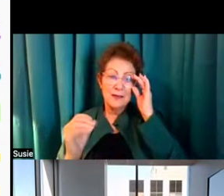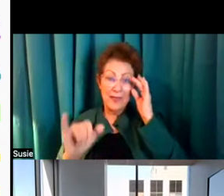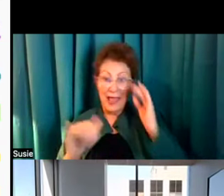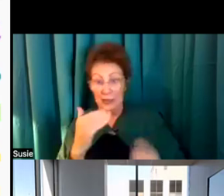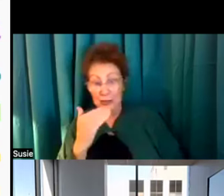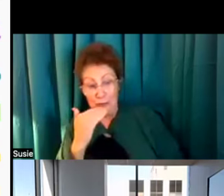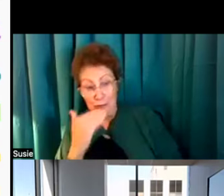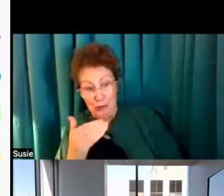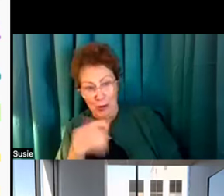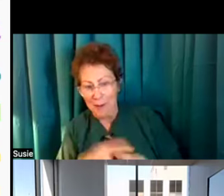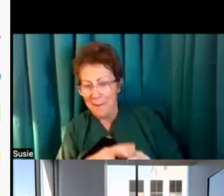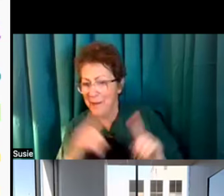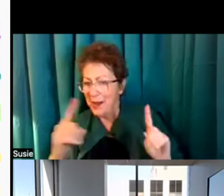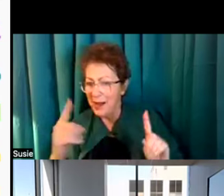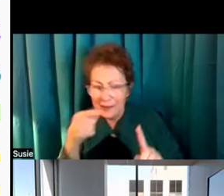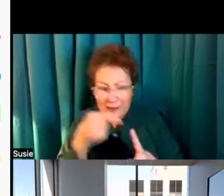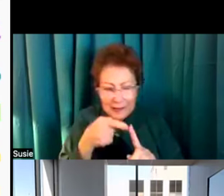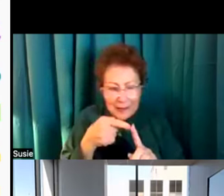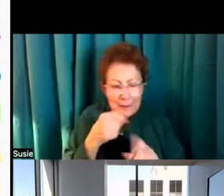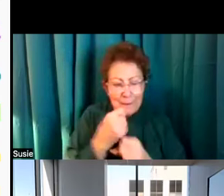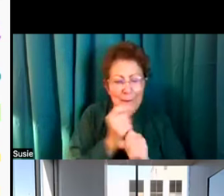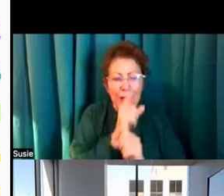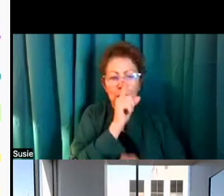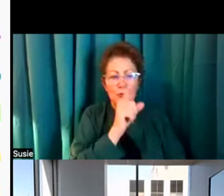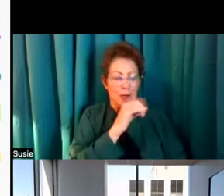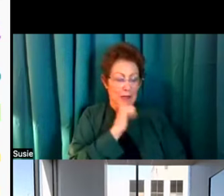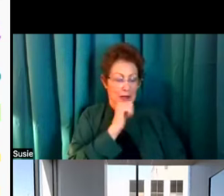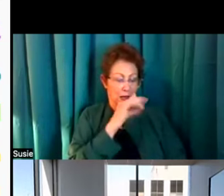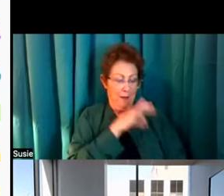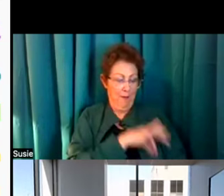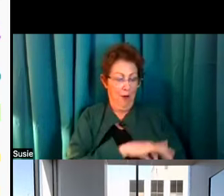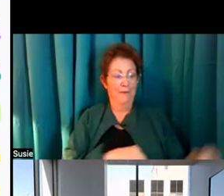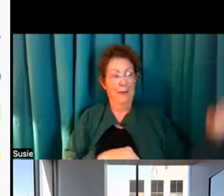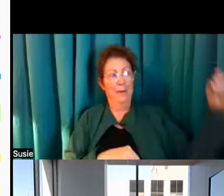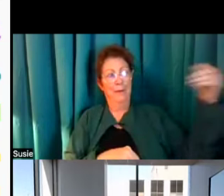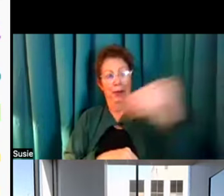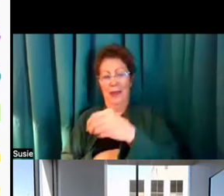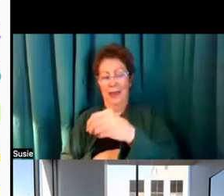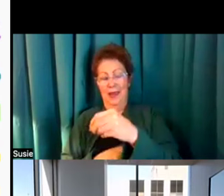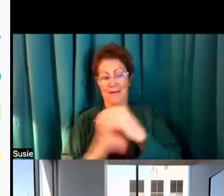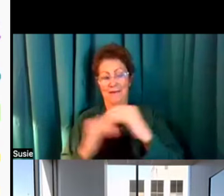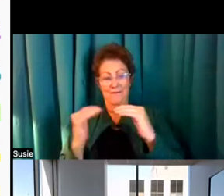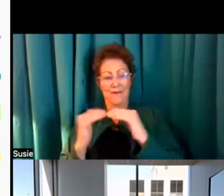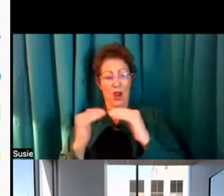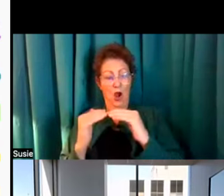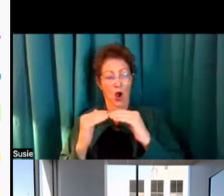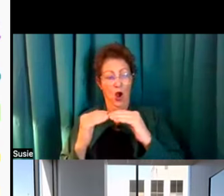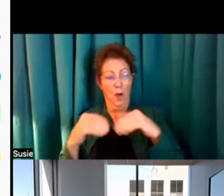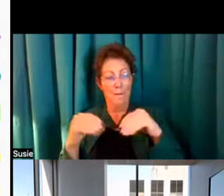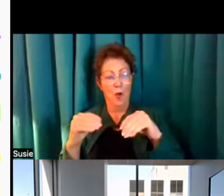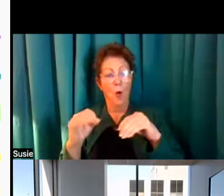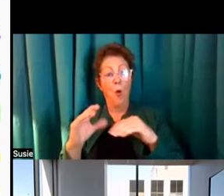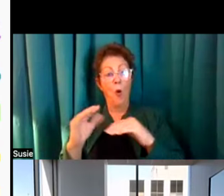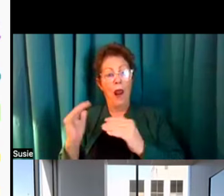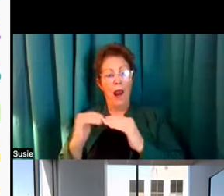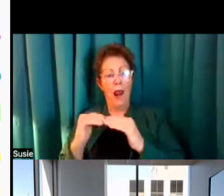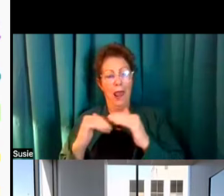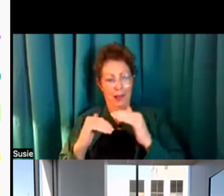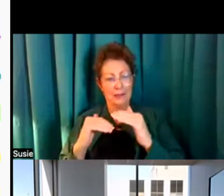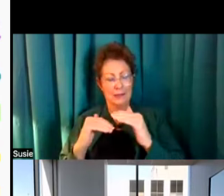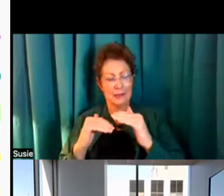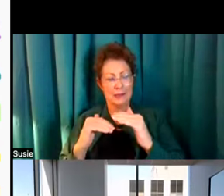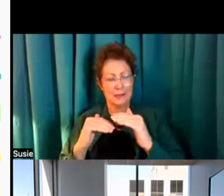good. But you have to make sure that the nonprofit is paying either fair market value or less